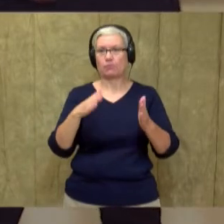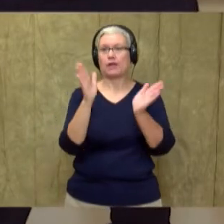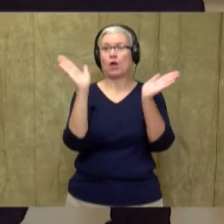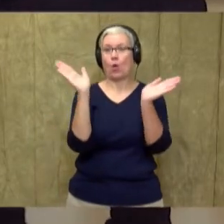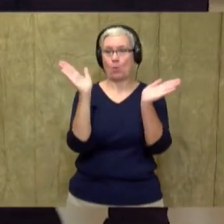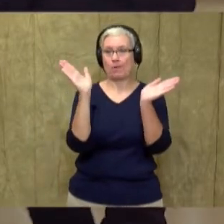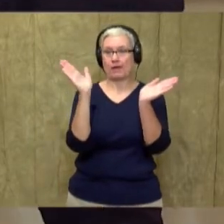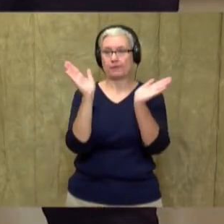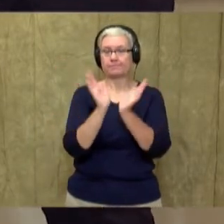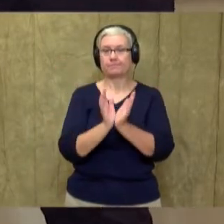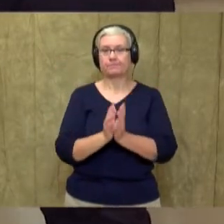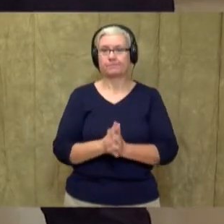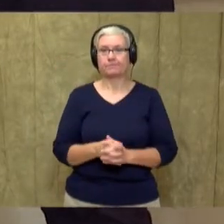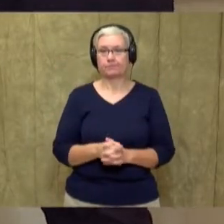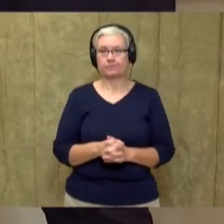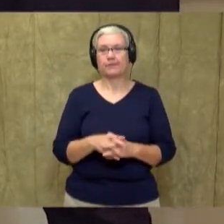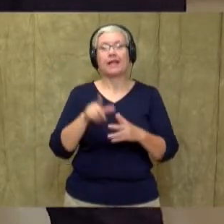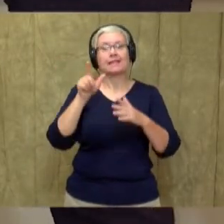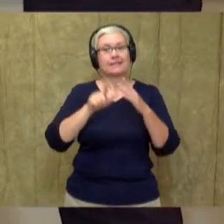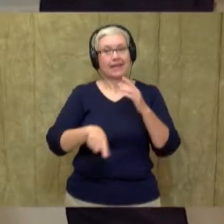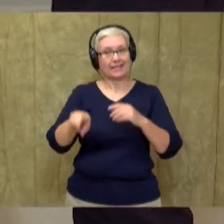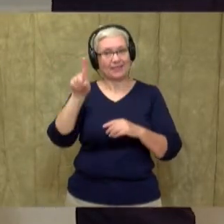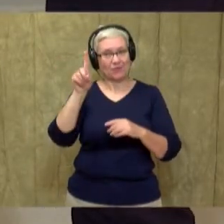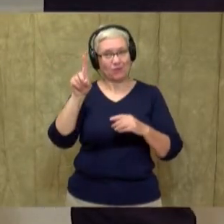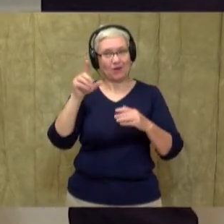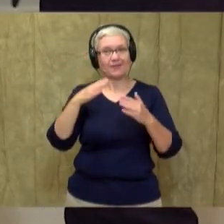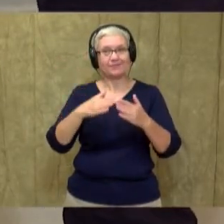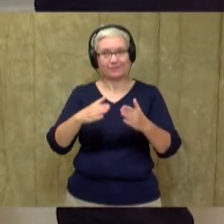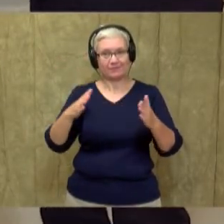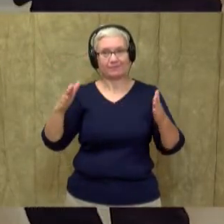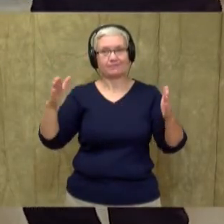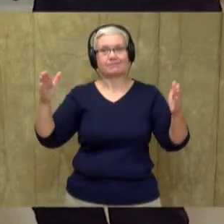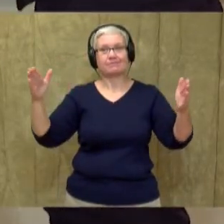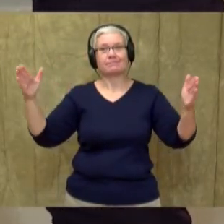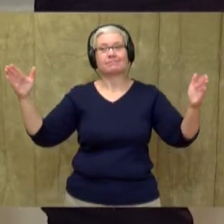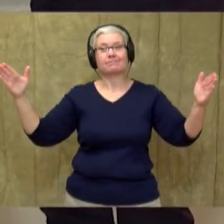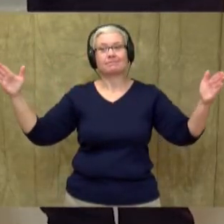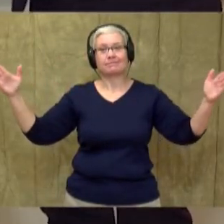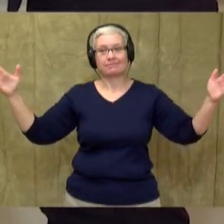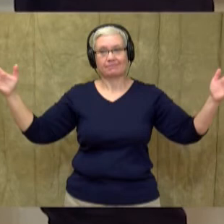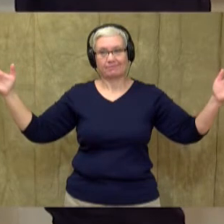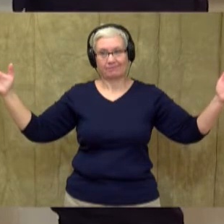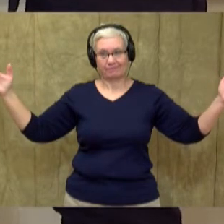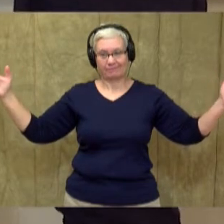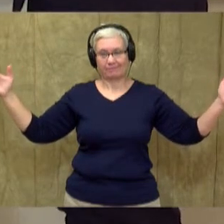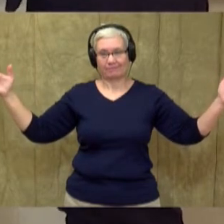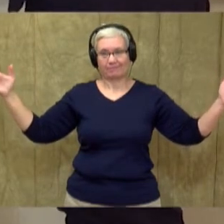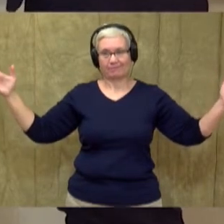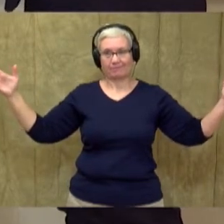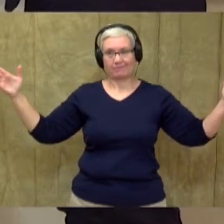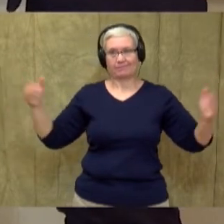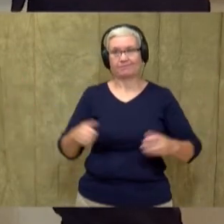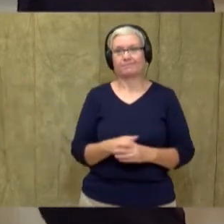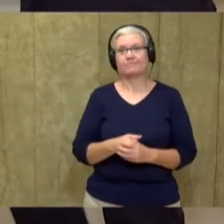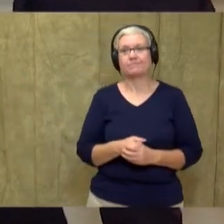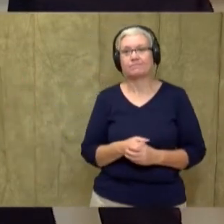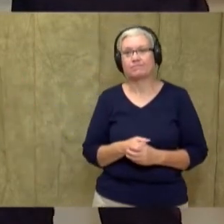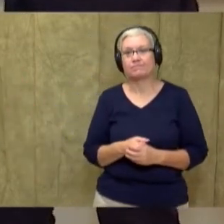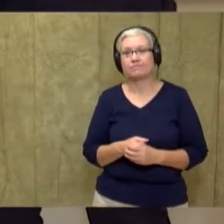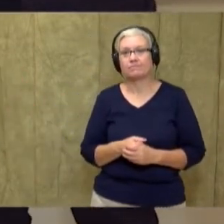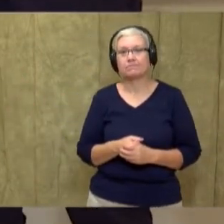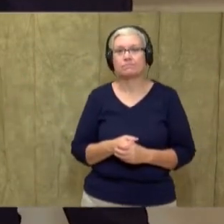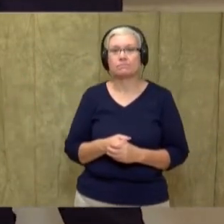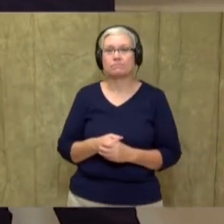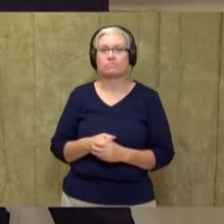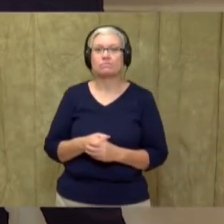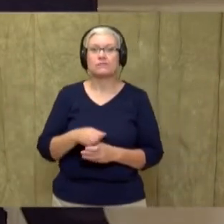And because that 1/4 is less than 1, we can say that this graph has been compressed compared to